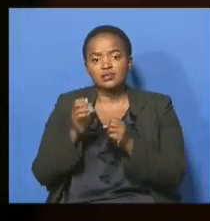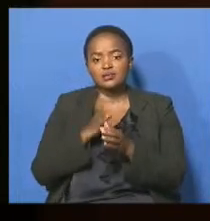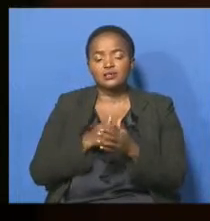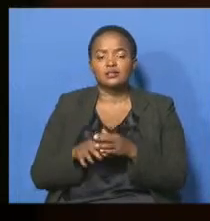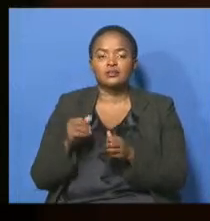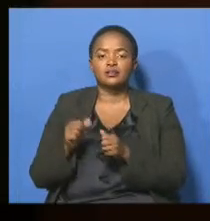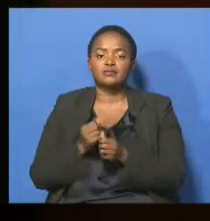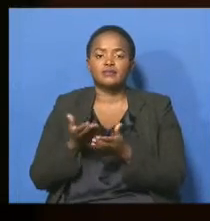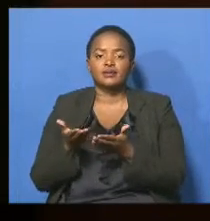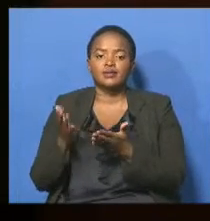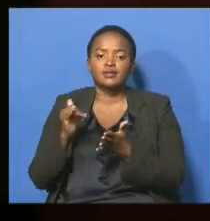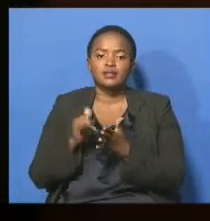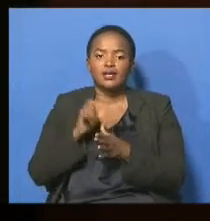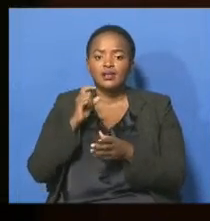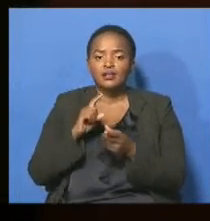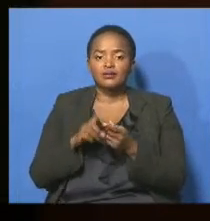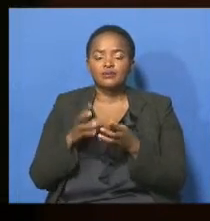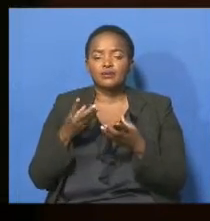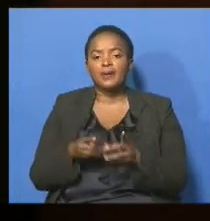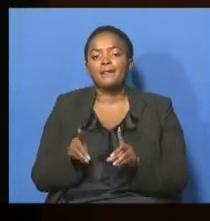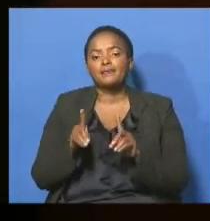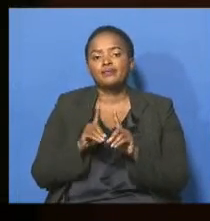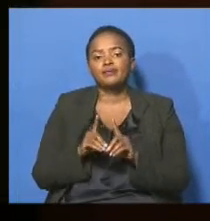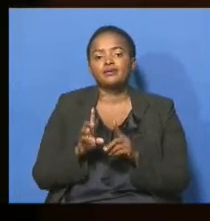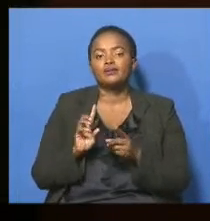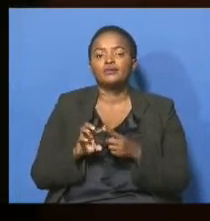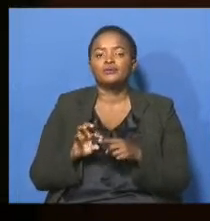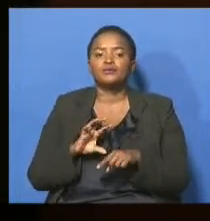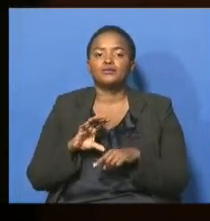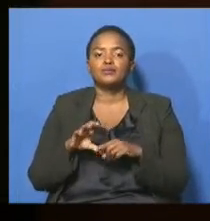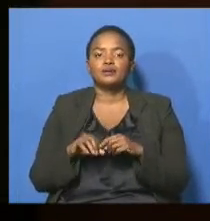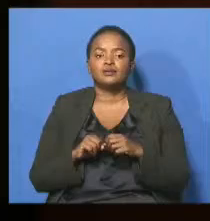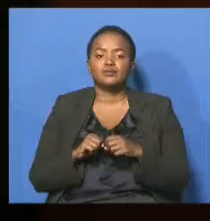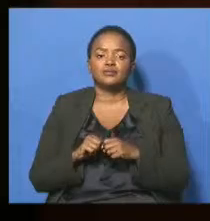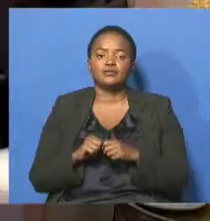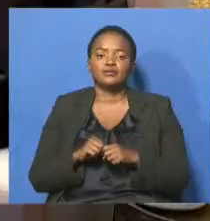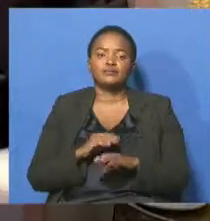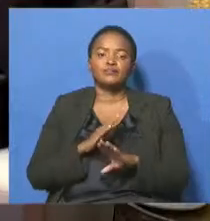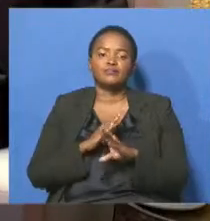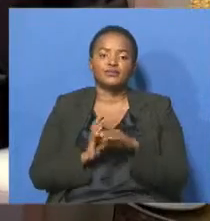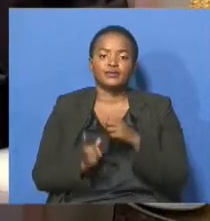and everything that needs to be done towards crime.